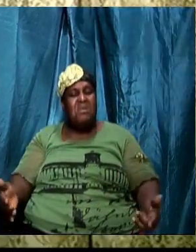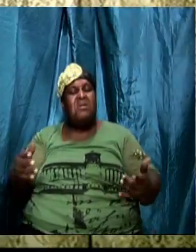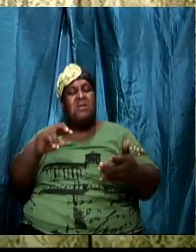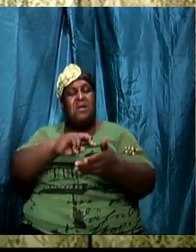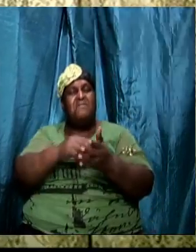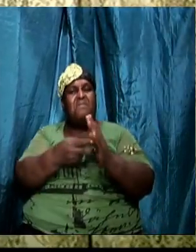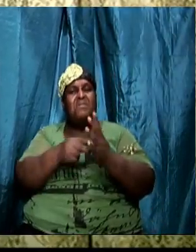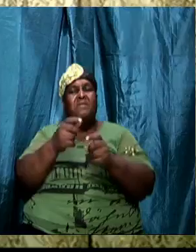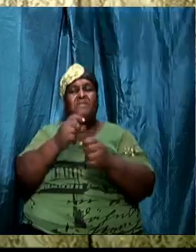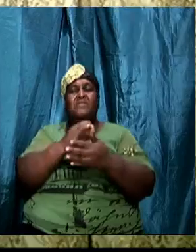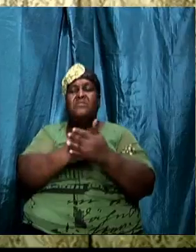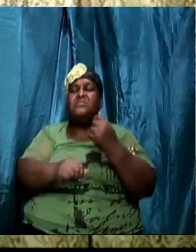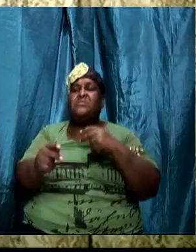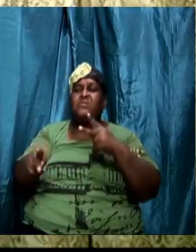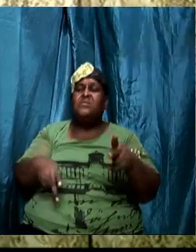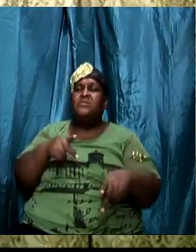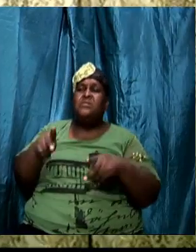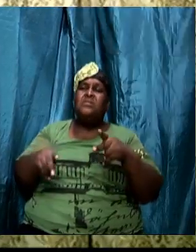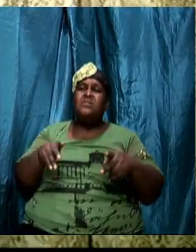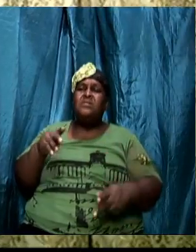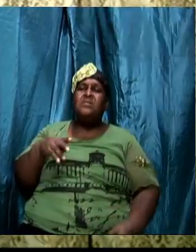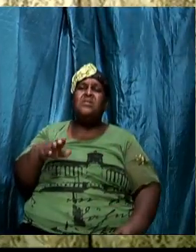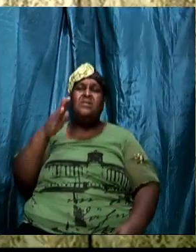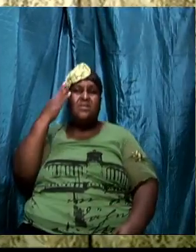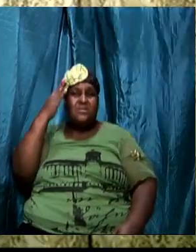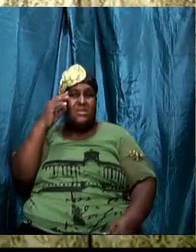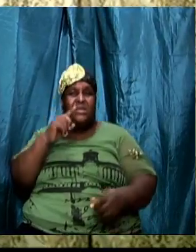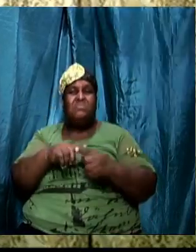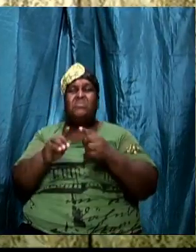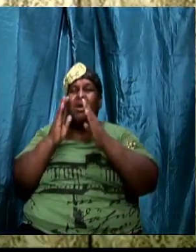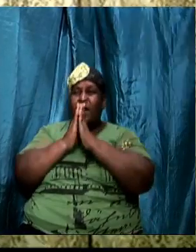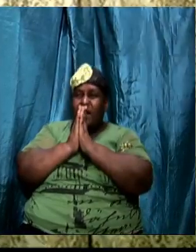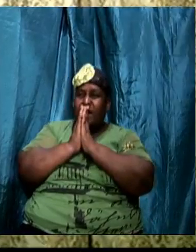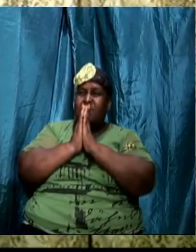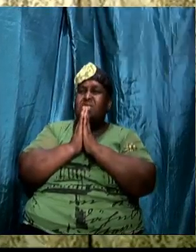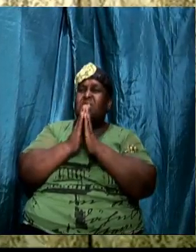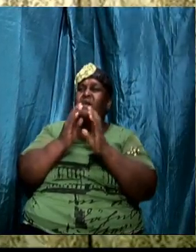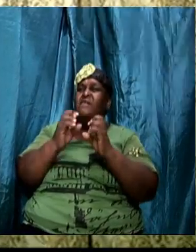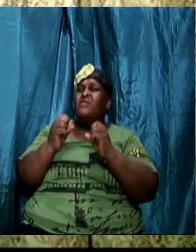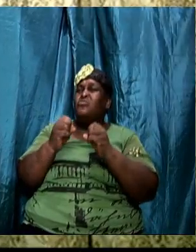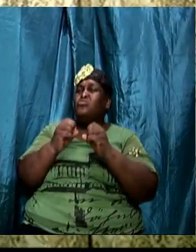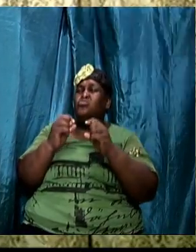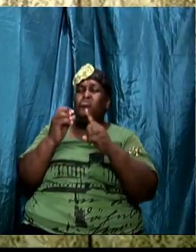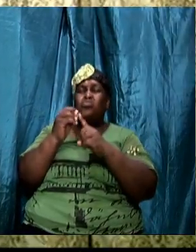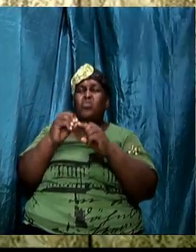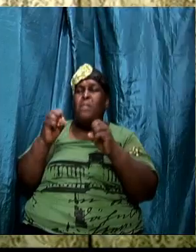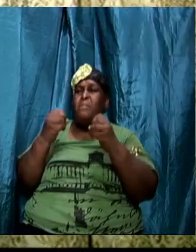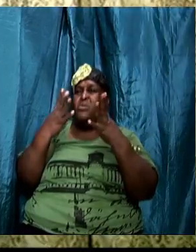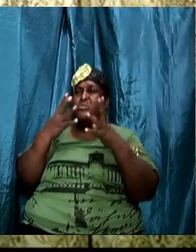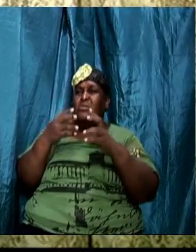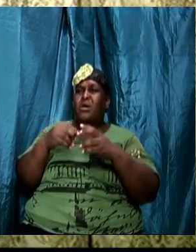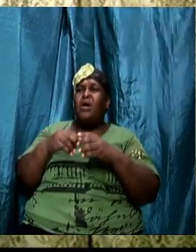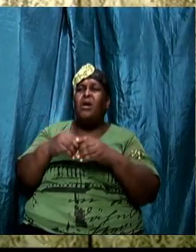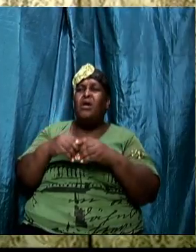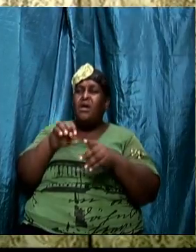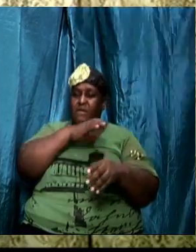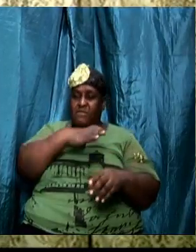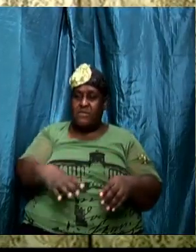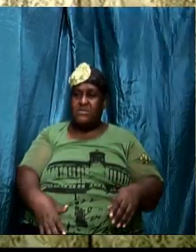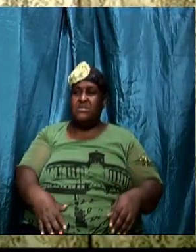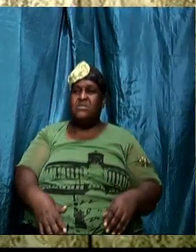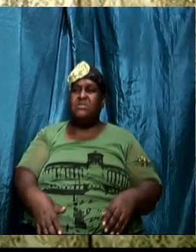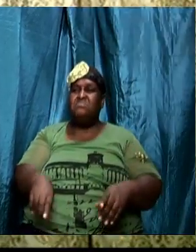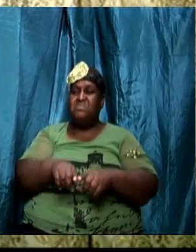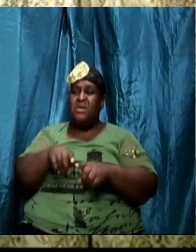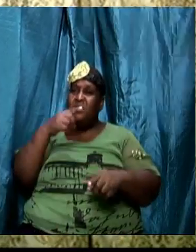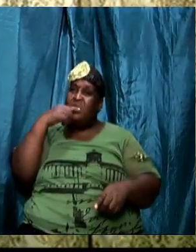for some people. It seemed to require too much of us as born-again believers. But as we said last